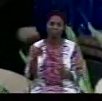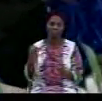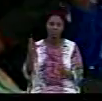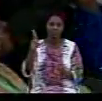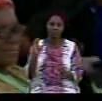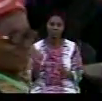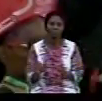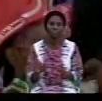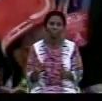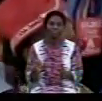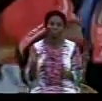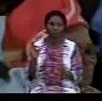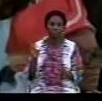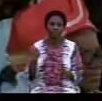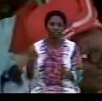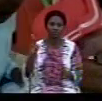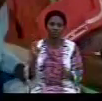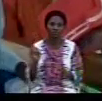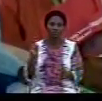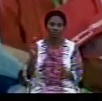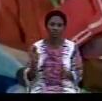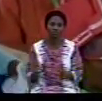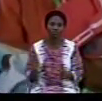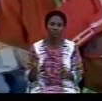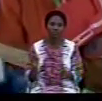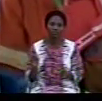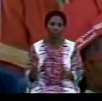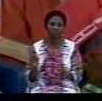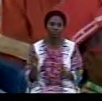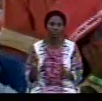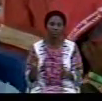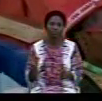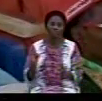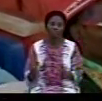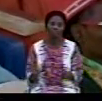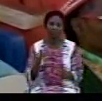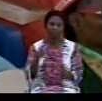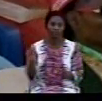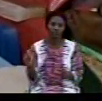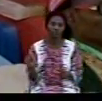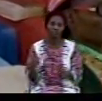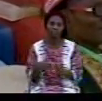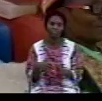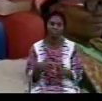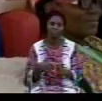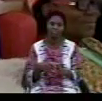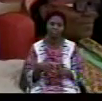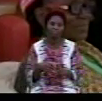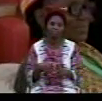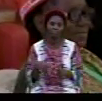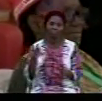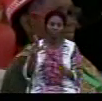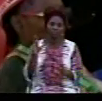OGN chairman, is also in the house. Reverend Femi